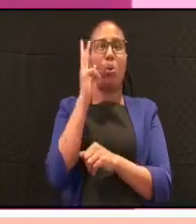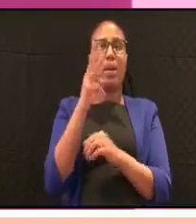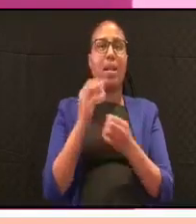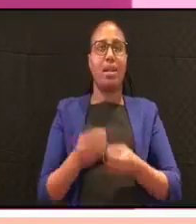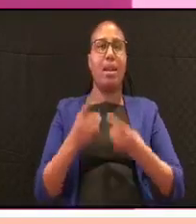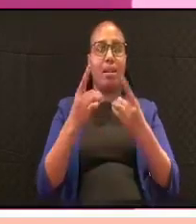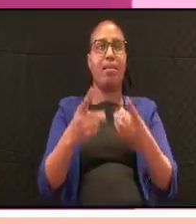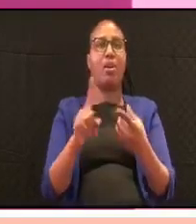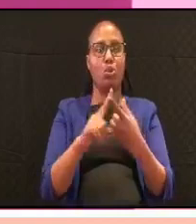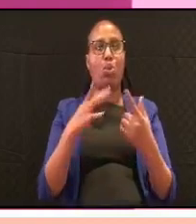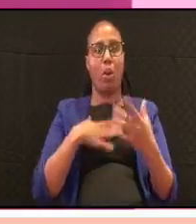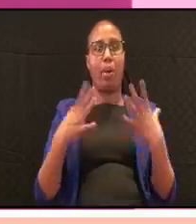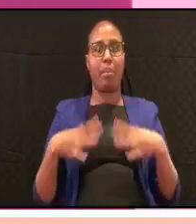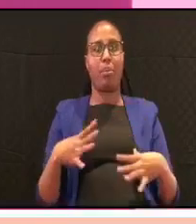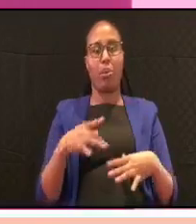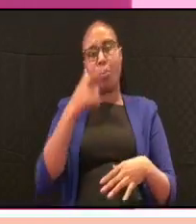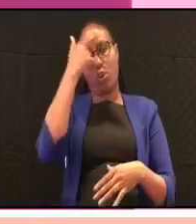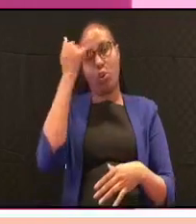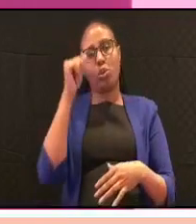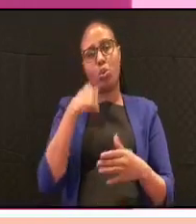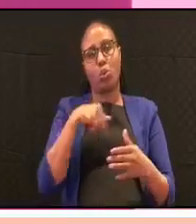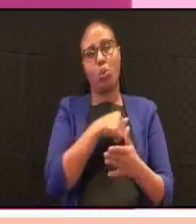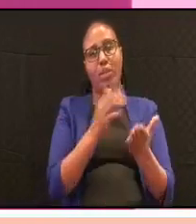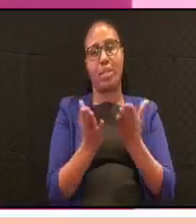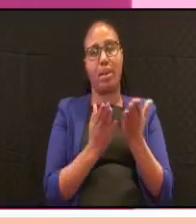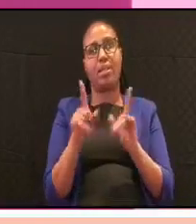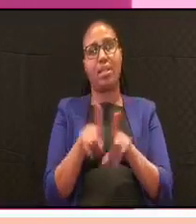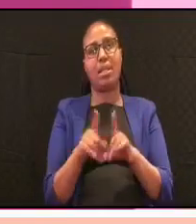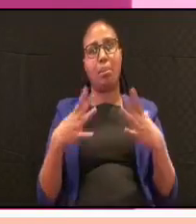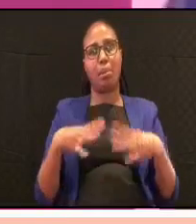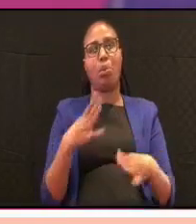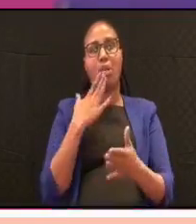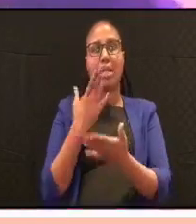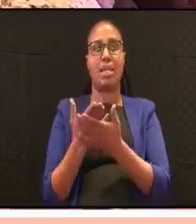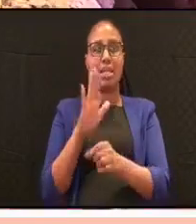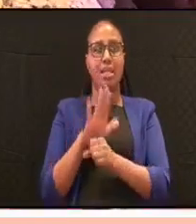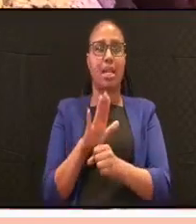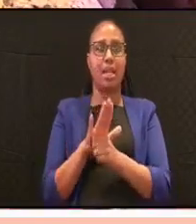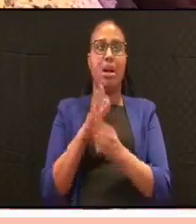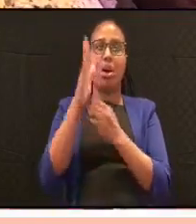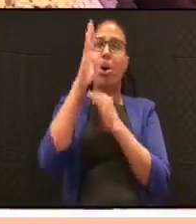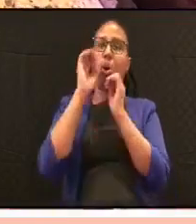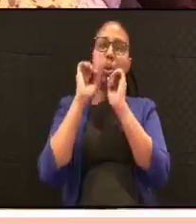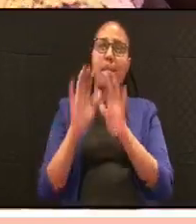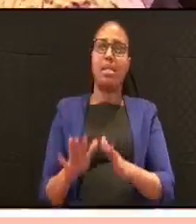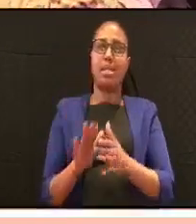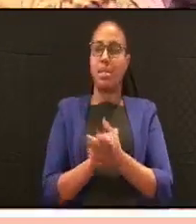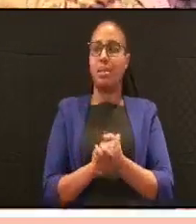deliver to our people, because we serve the same people. Asanteni sana na Mungu awabariki.